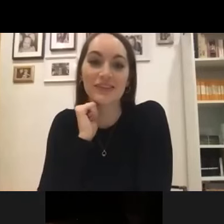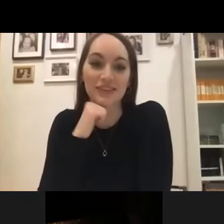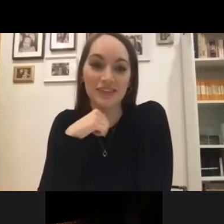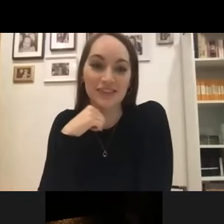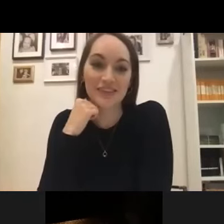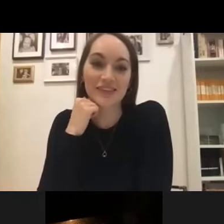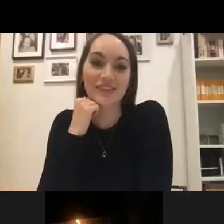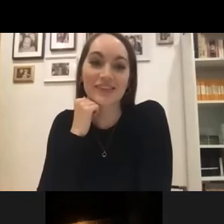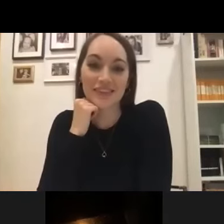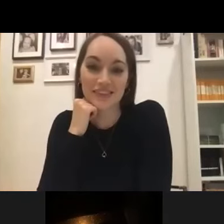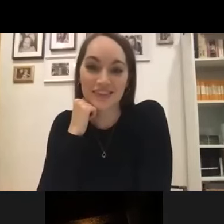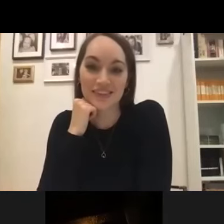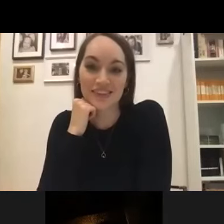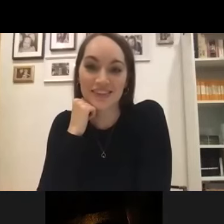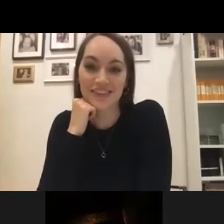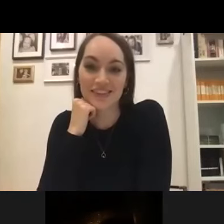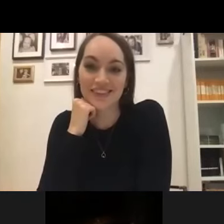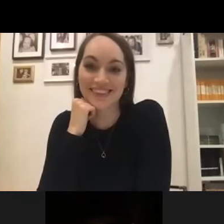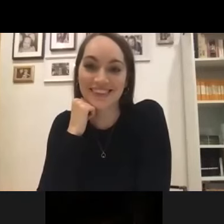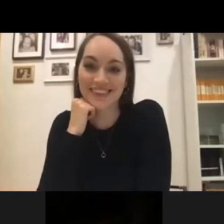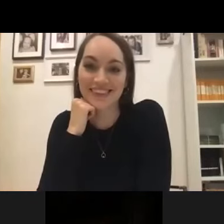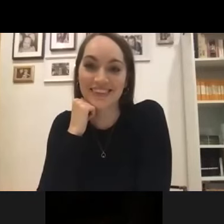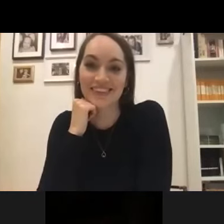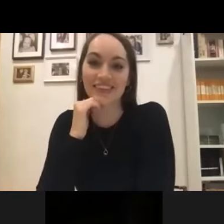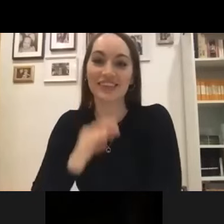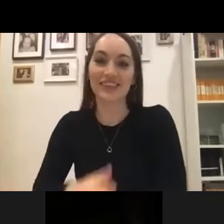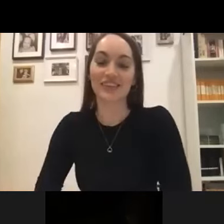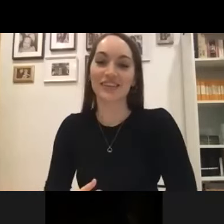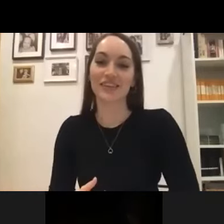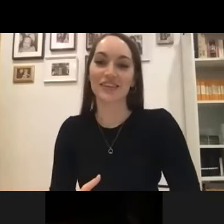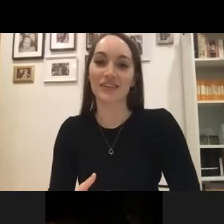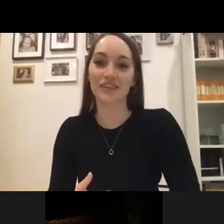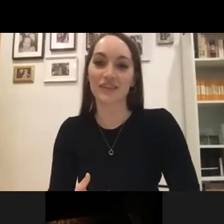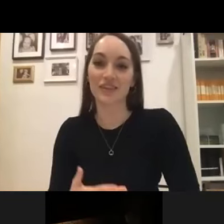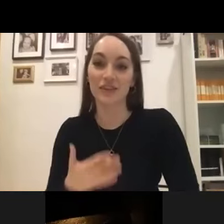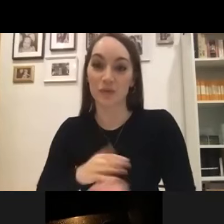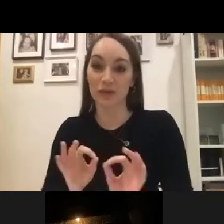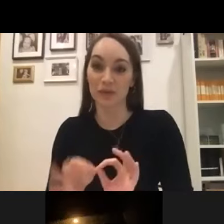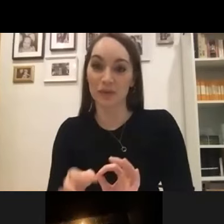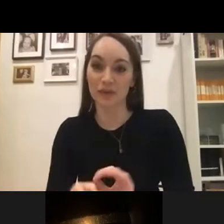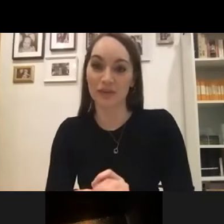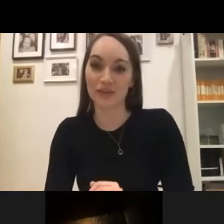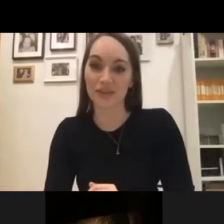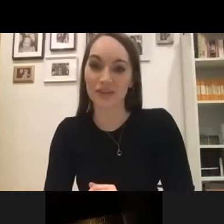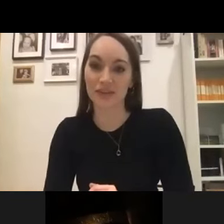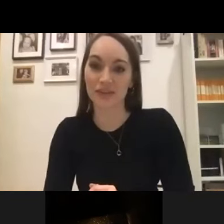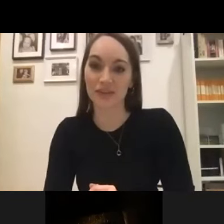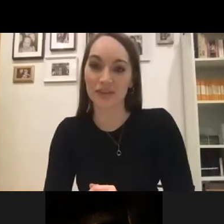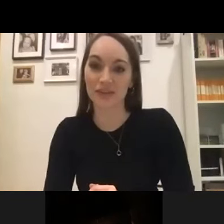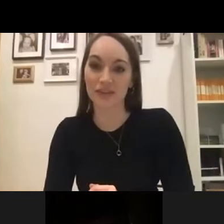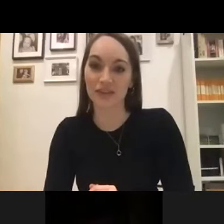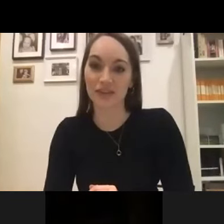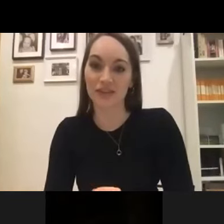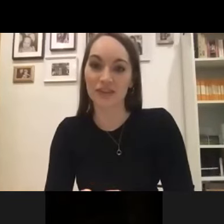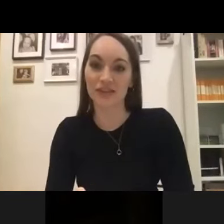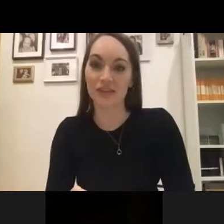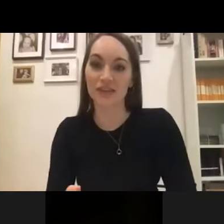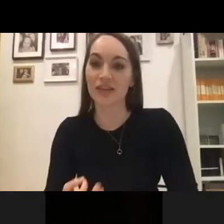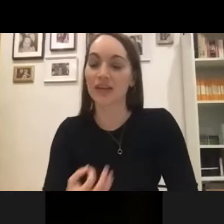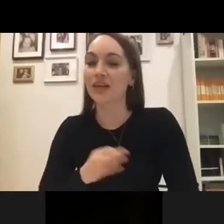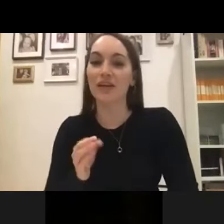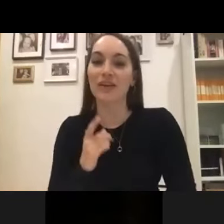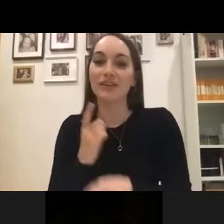and Libby and Josh. Cool, our Halad team is here. still. Perfect.